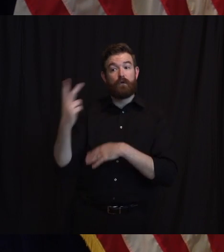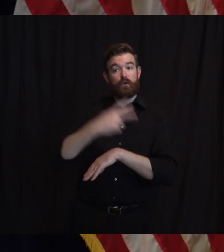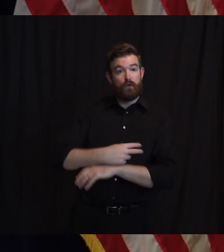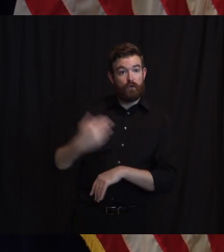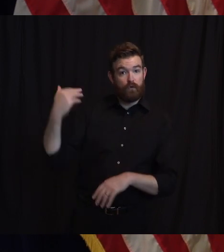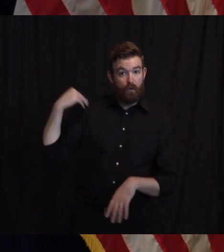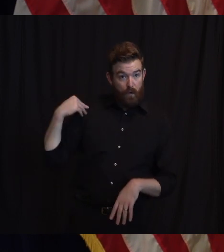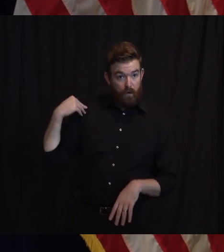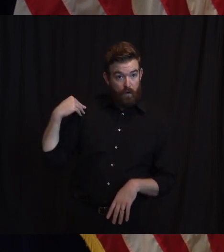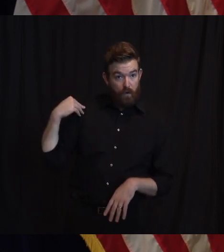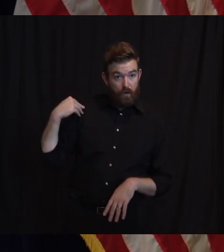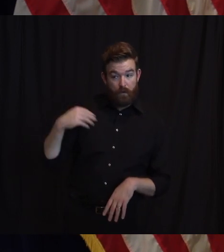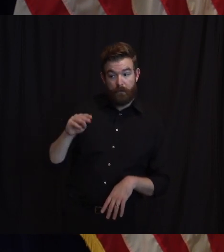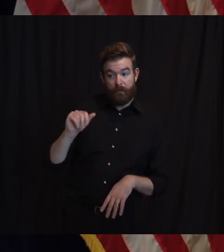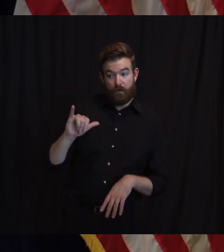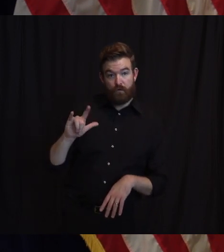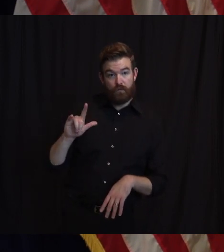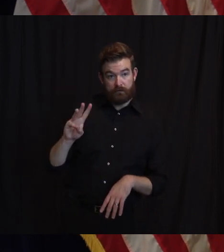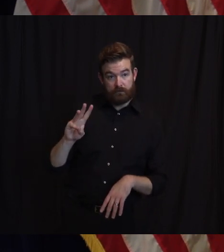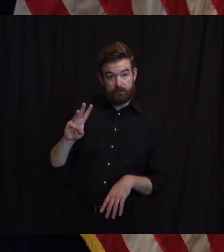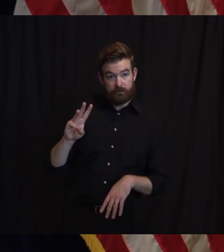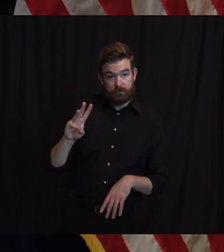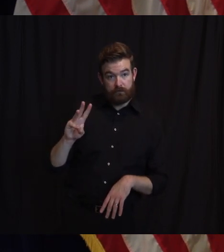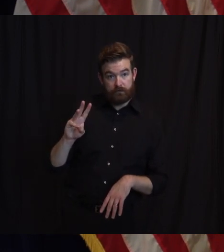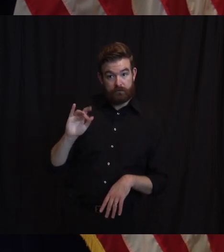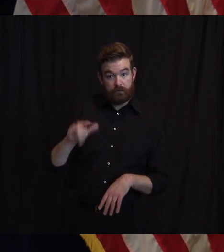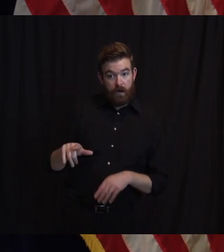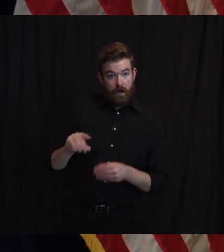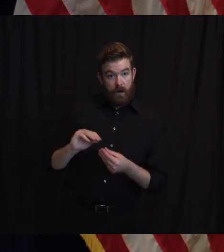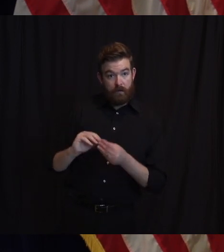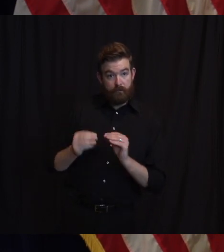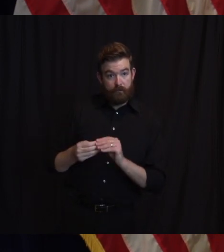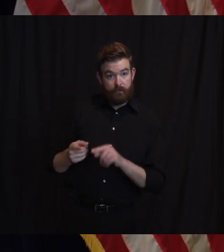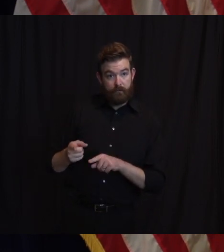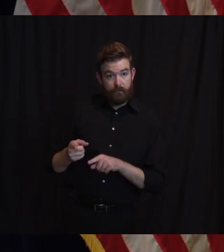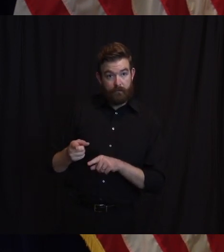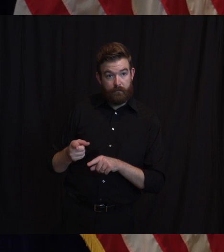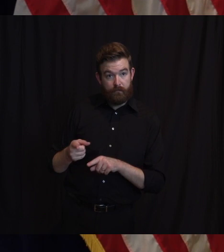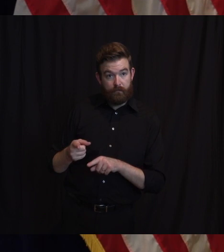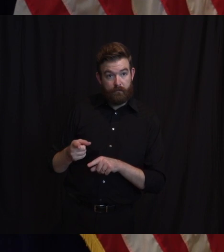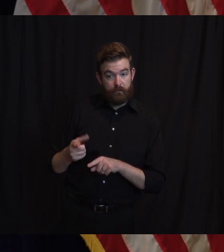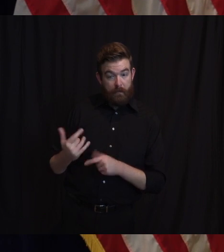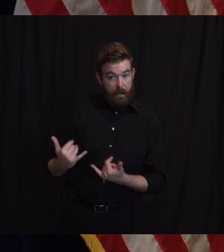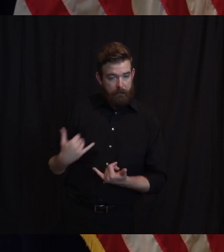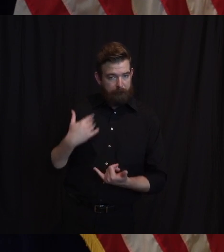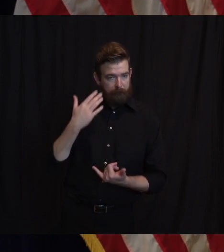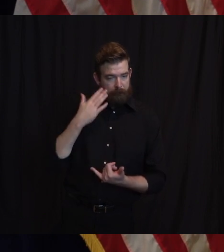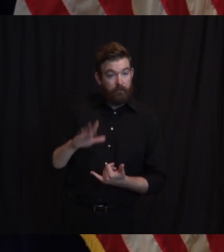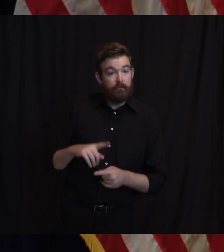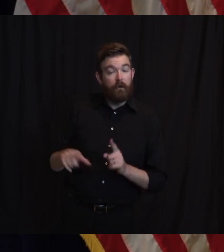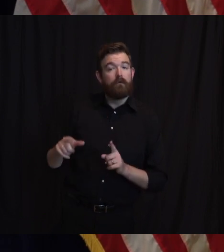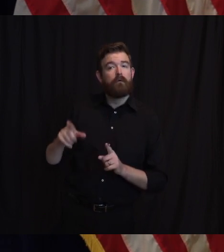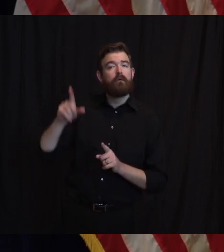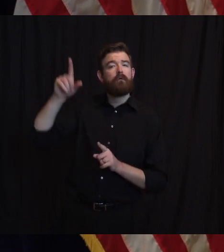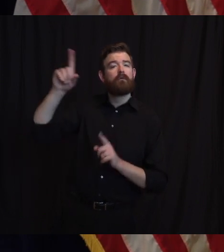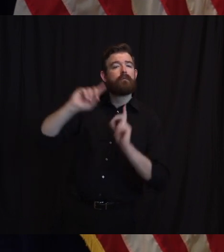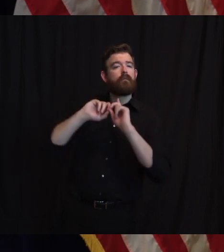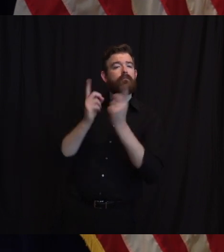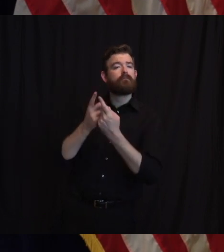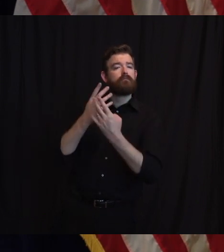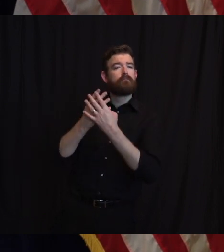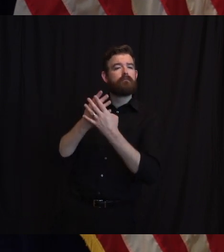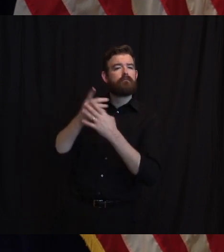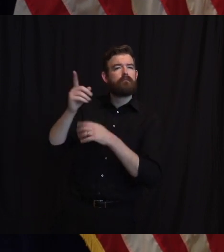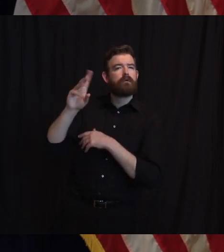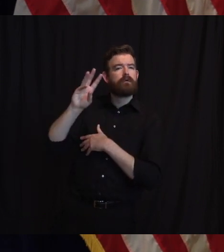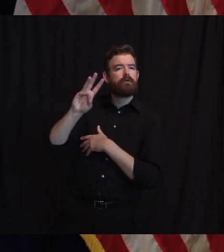26th, these are the numbers that were filed with the court. I don't have the most current numbers as of today, but the Department of Corrections can get them to you. 607 inmates